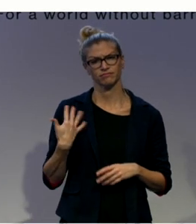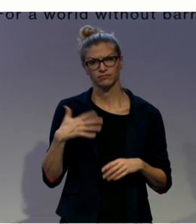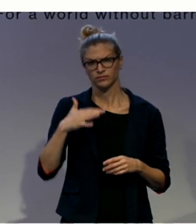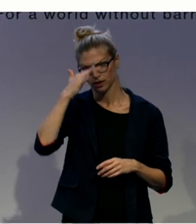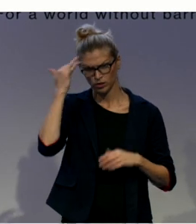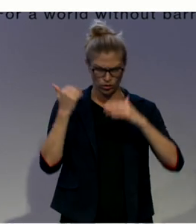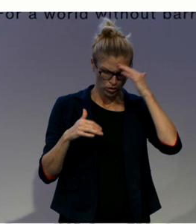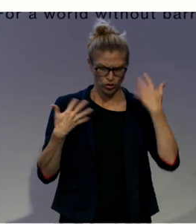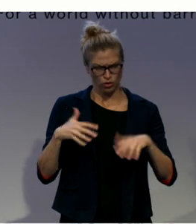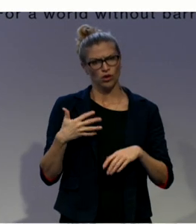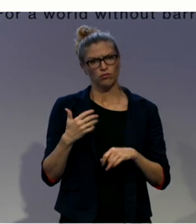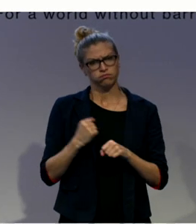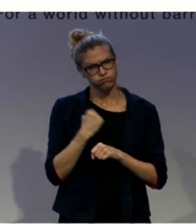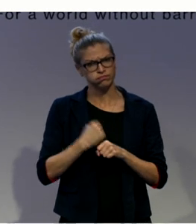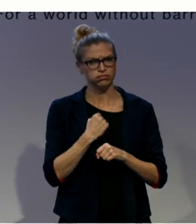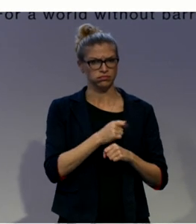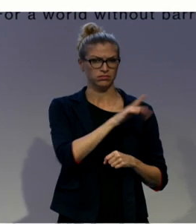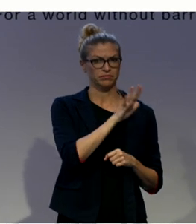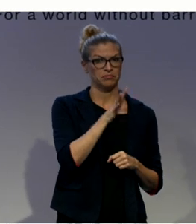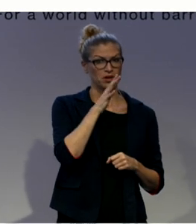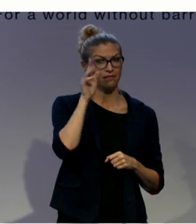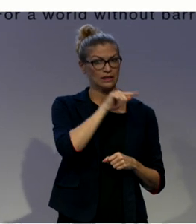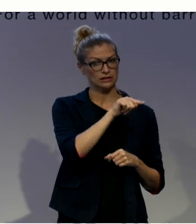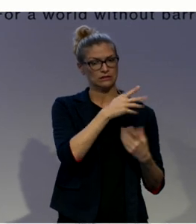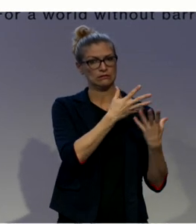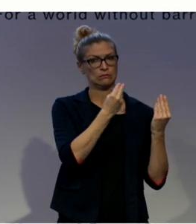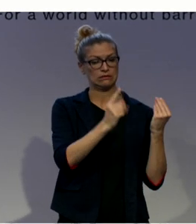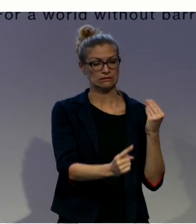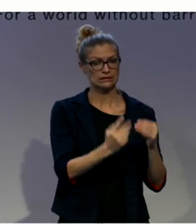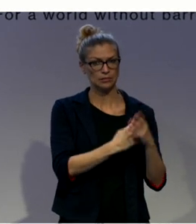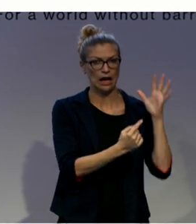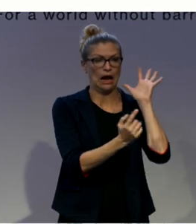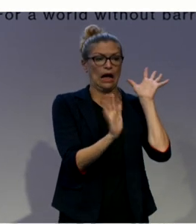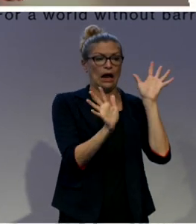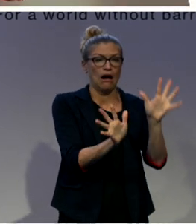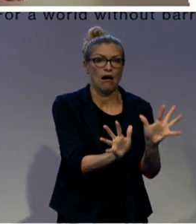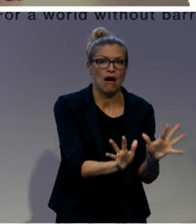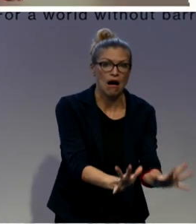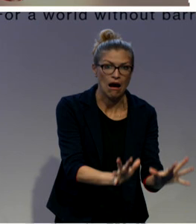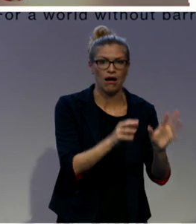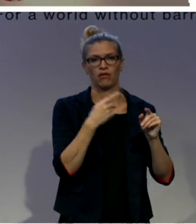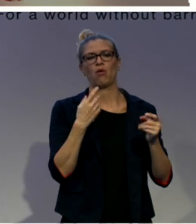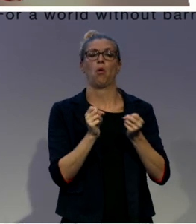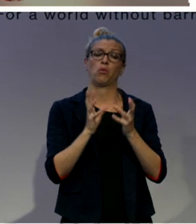they either overprotect or they abandon people with disabilities.